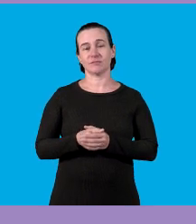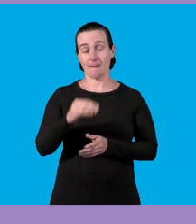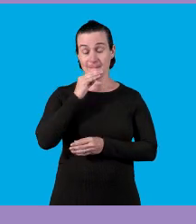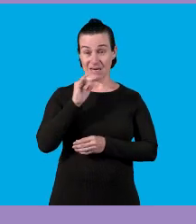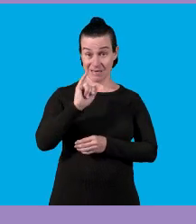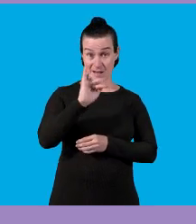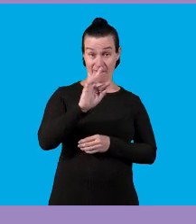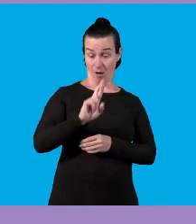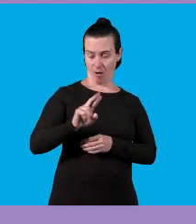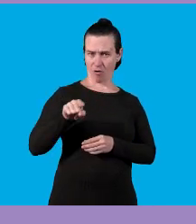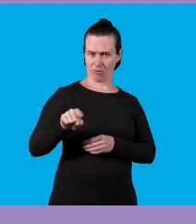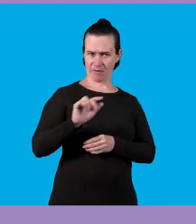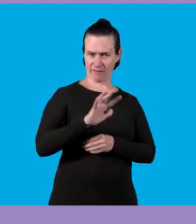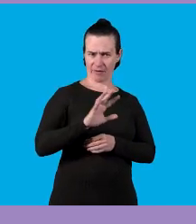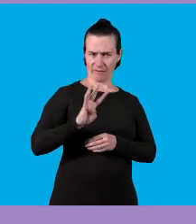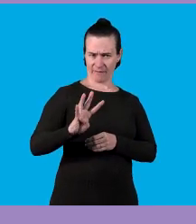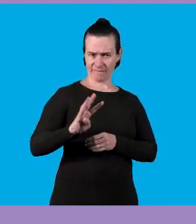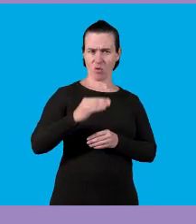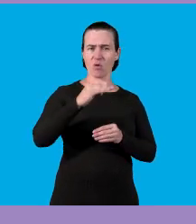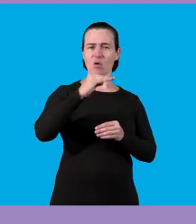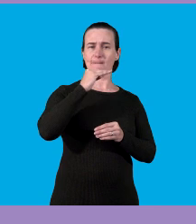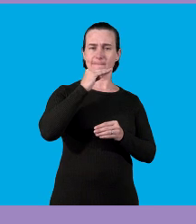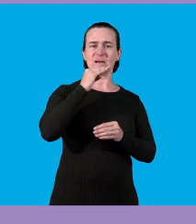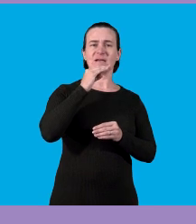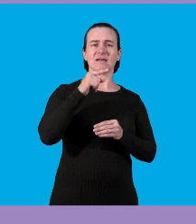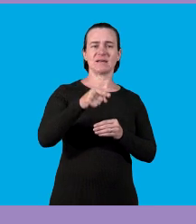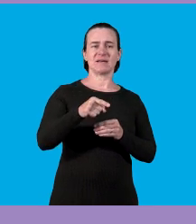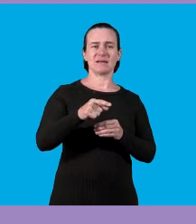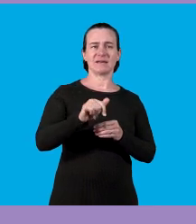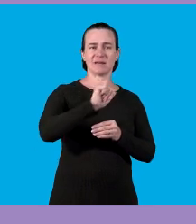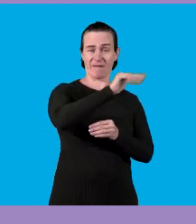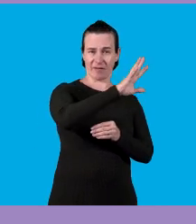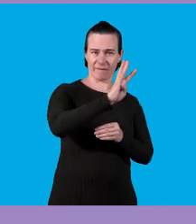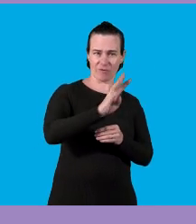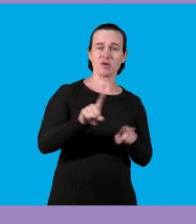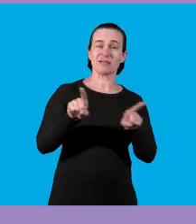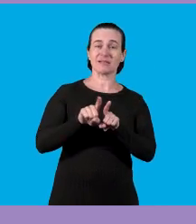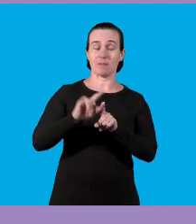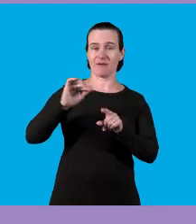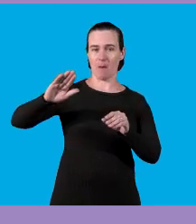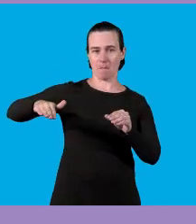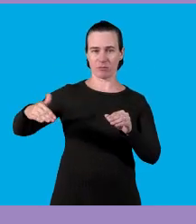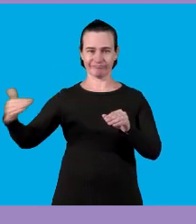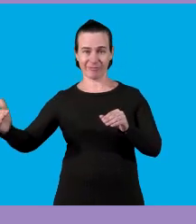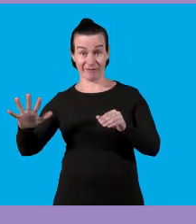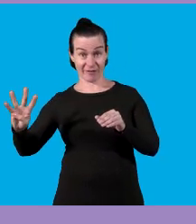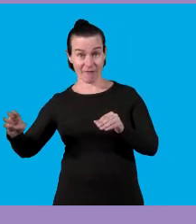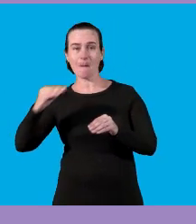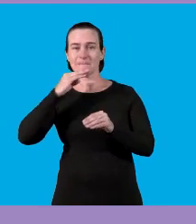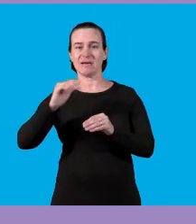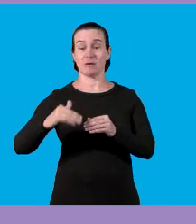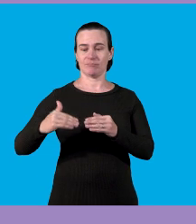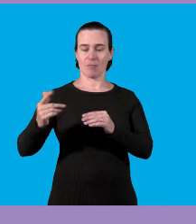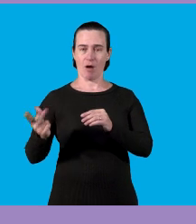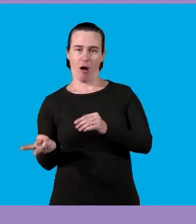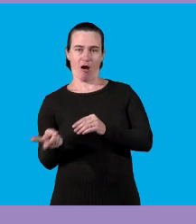equal, now that if this is 54, that is also 54, that is also 126, and this one